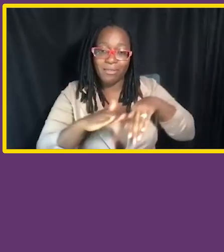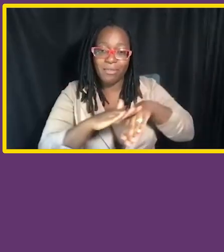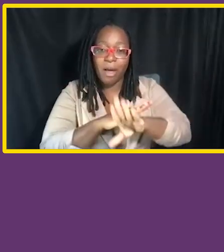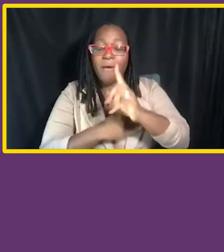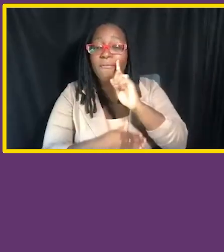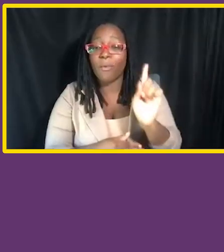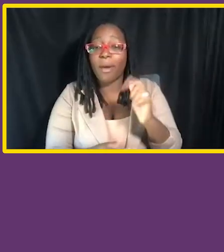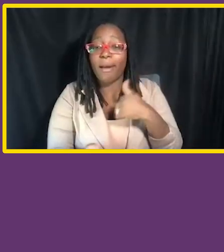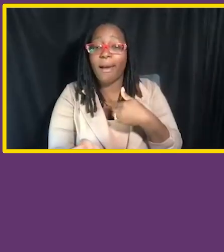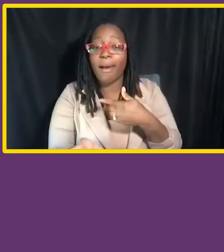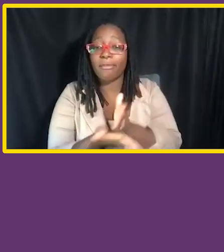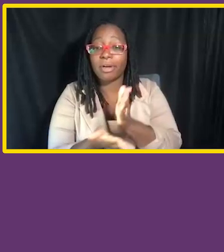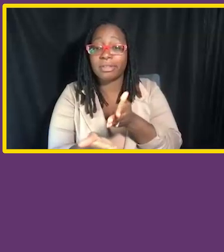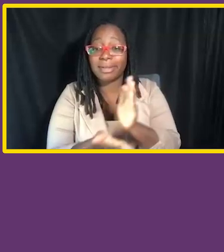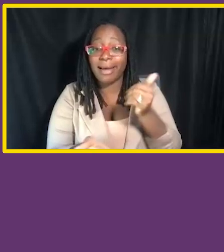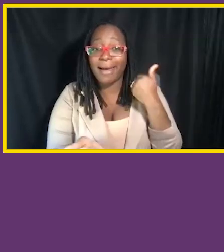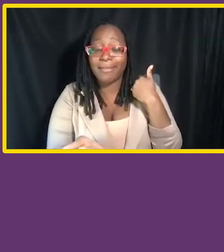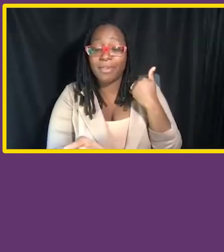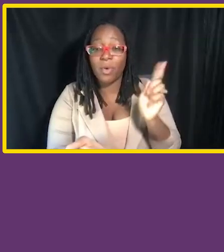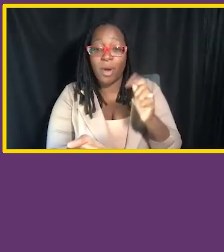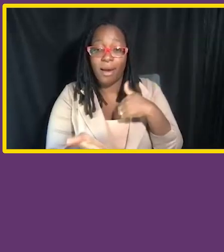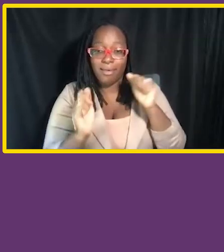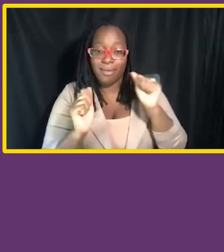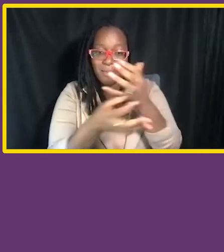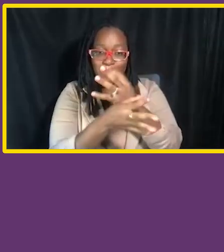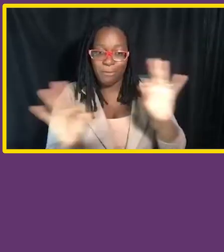for I shall not be moved.